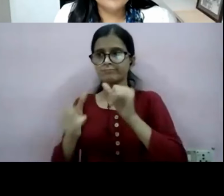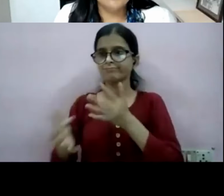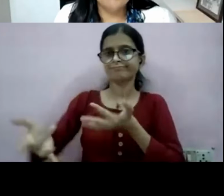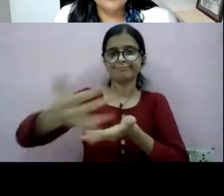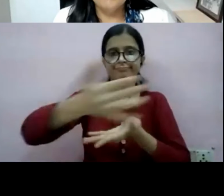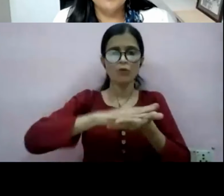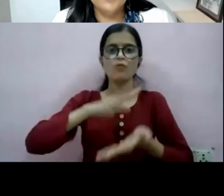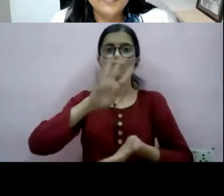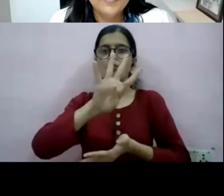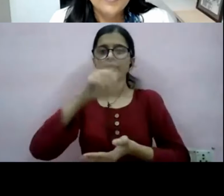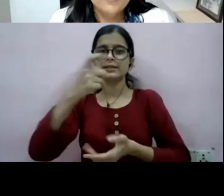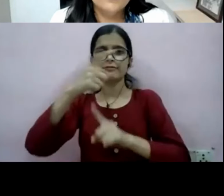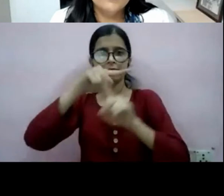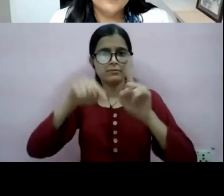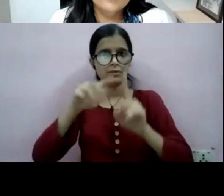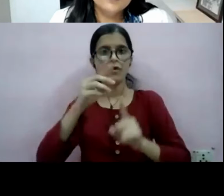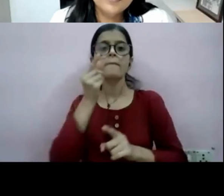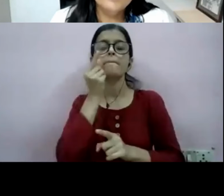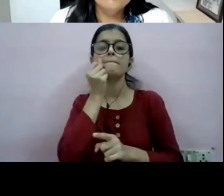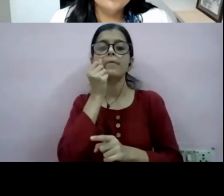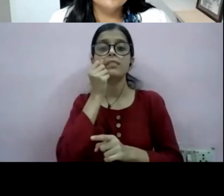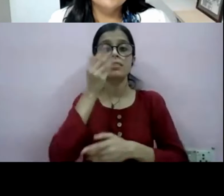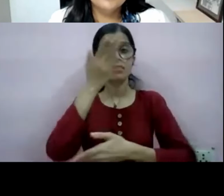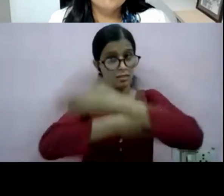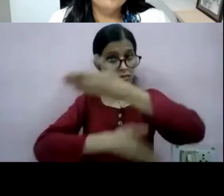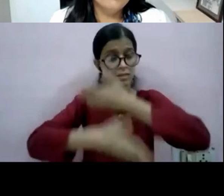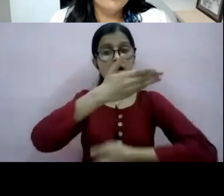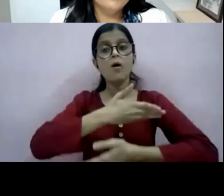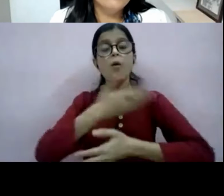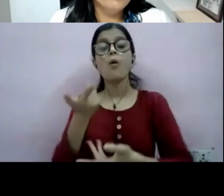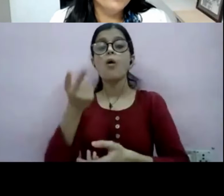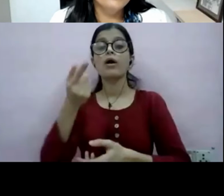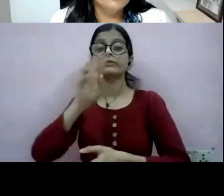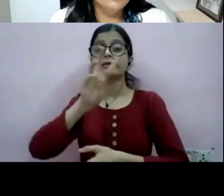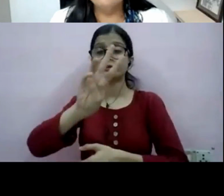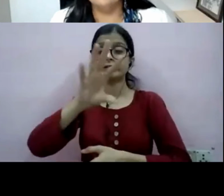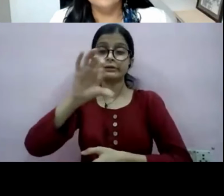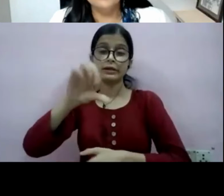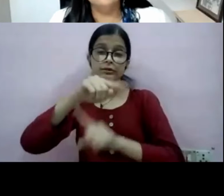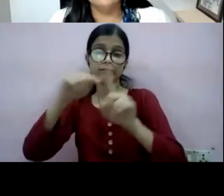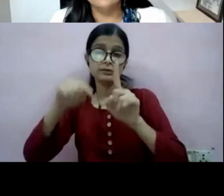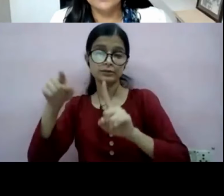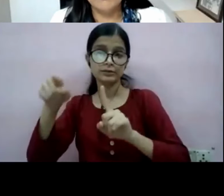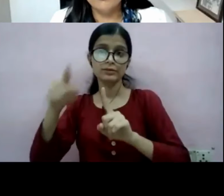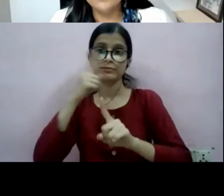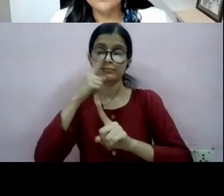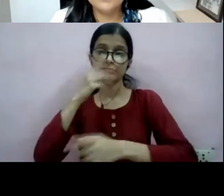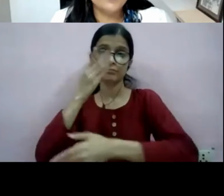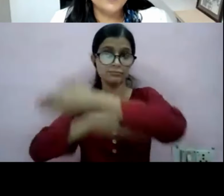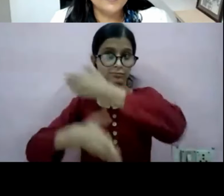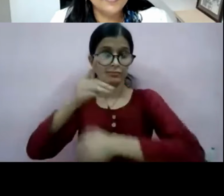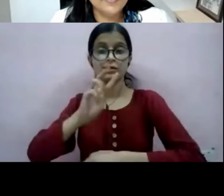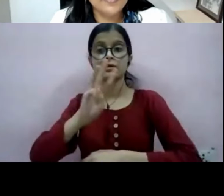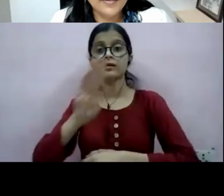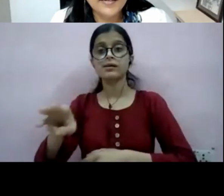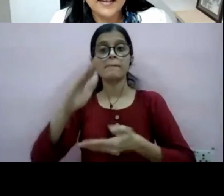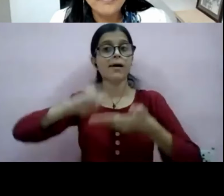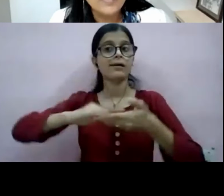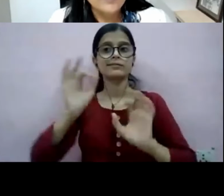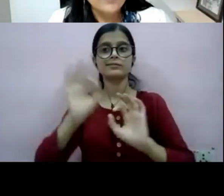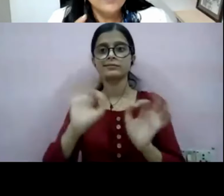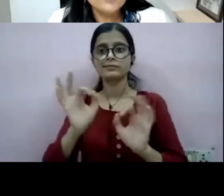of disabled men and 39% disabled women remain unmarried in India. So the difference is glaring and